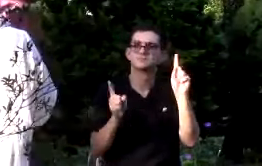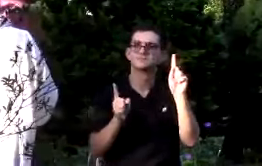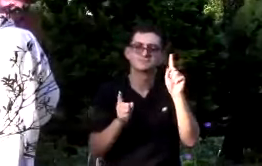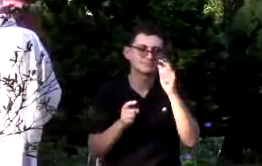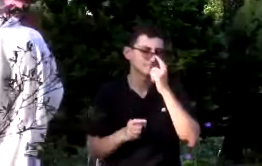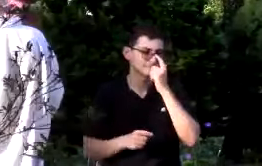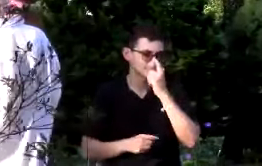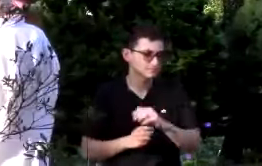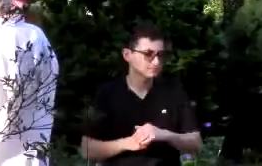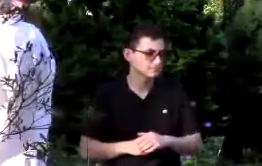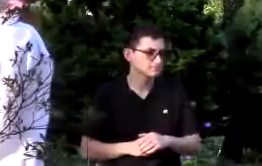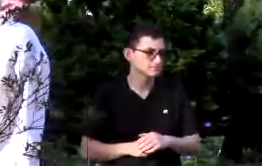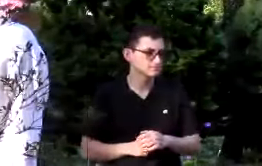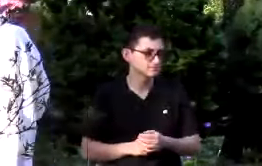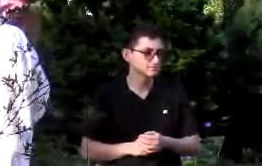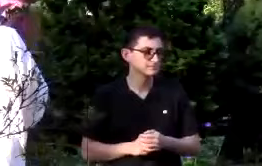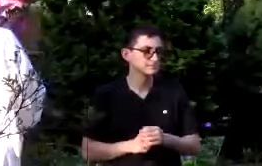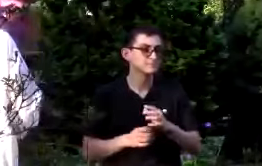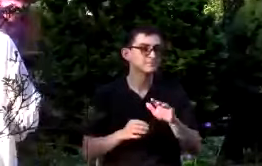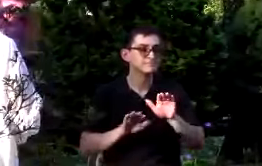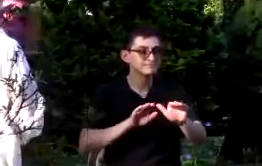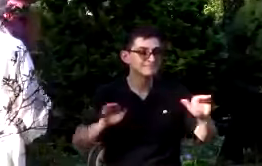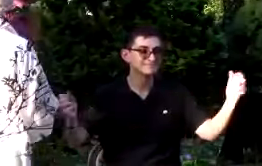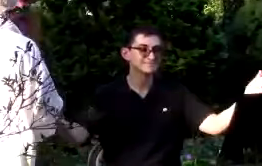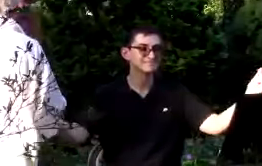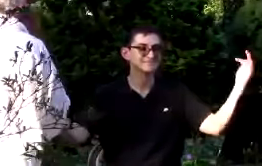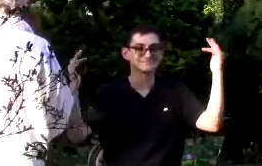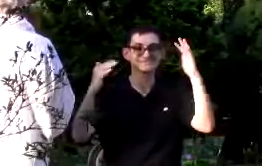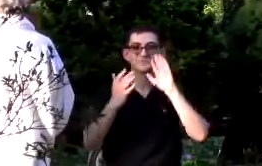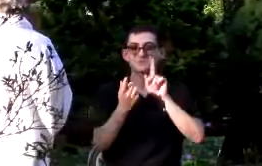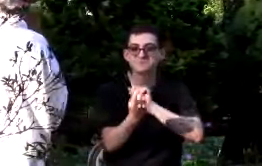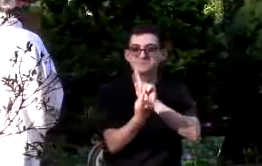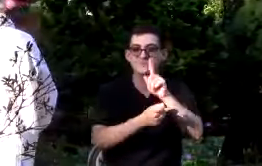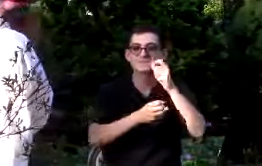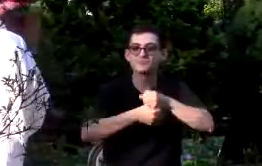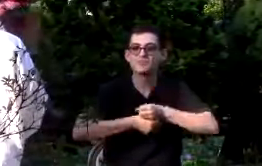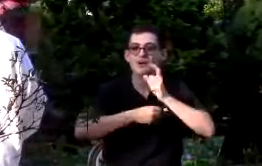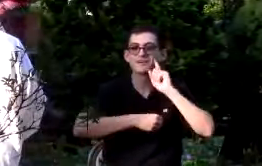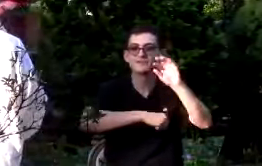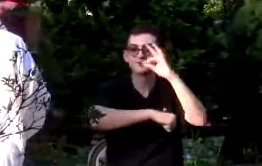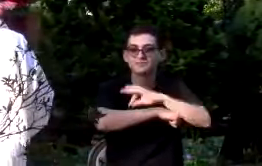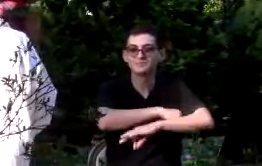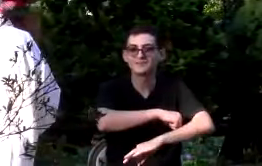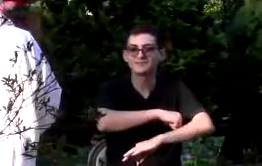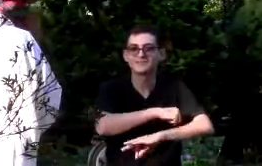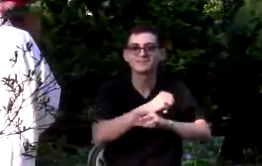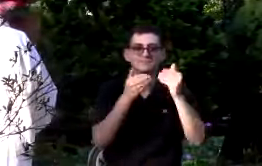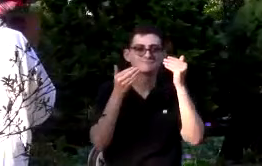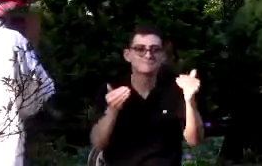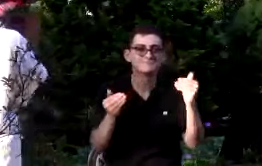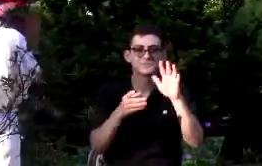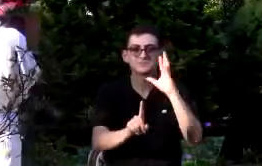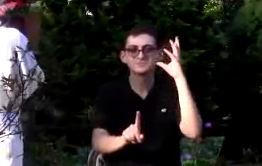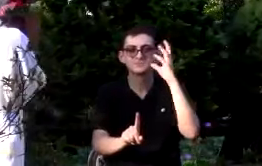likrat likrat kala. Bnei bnei Shabbat nekabela, lecha lecha dodi, likrat